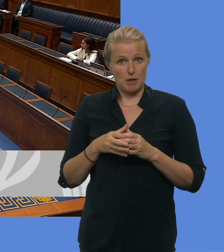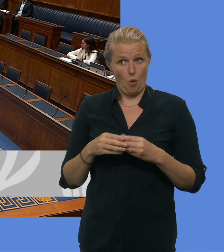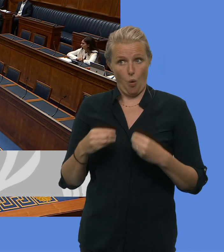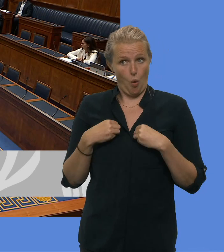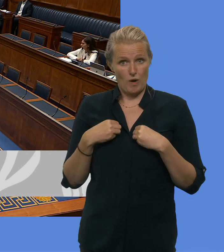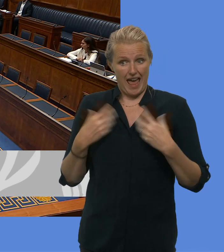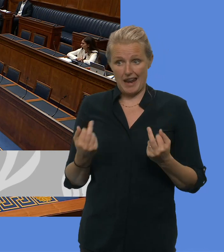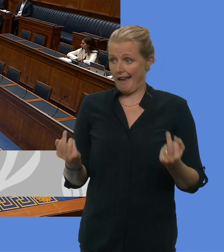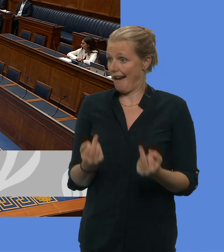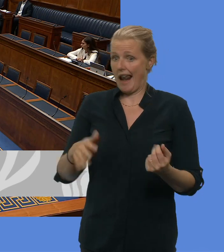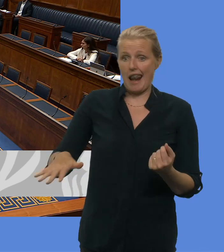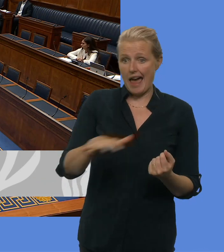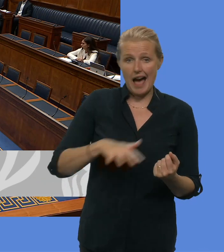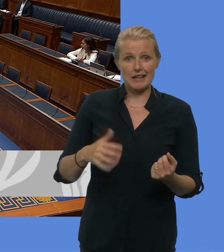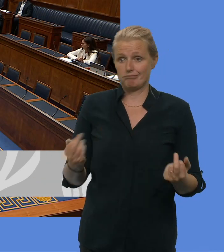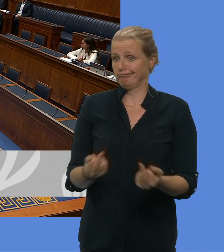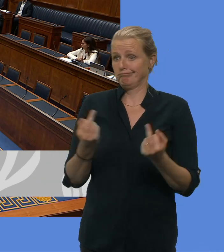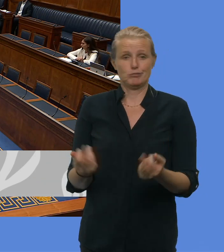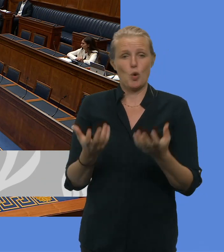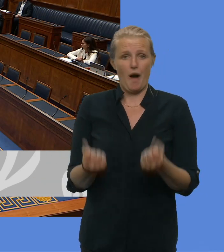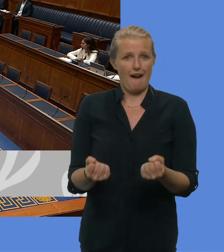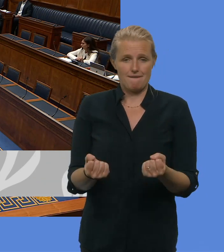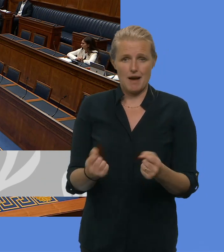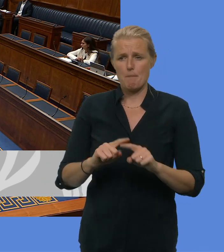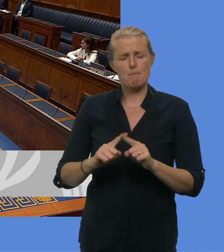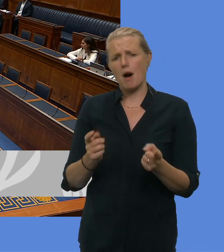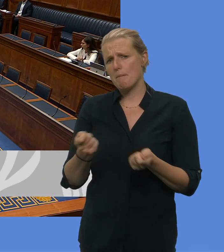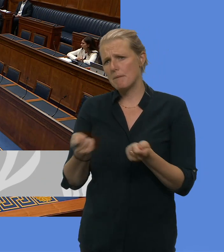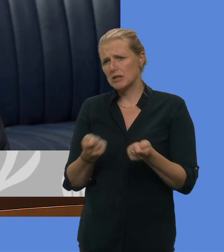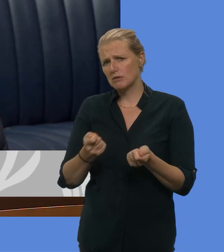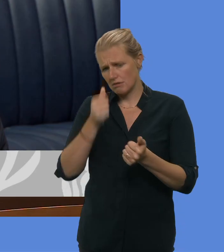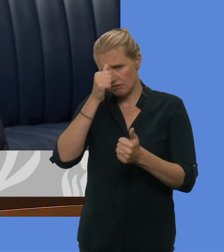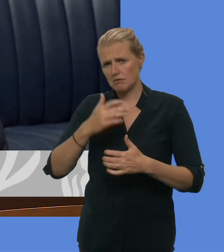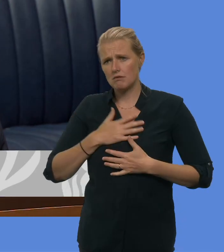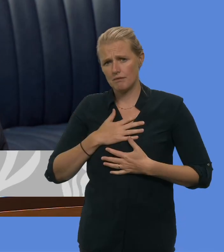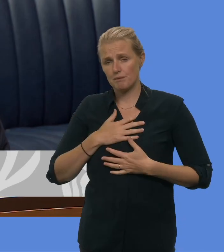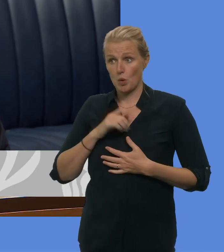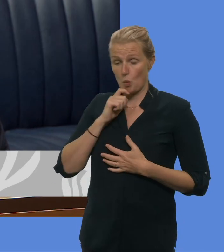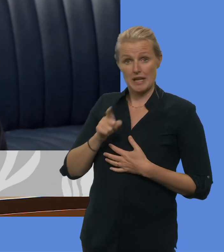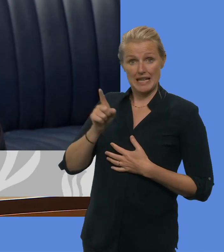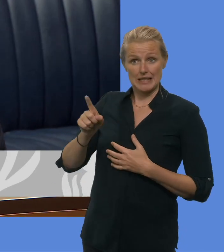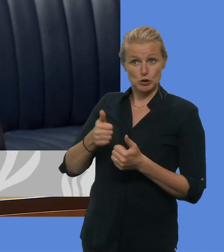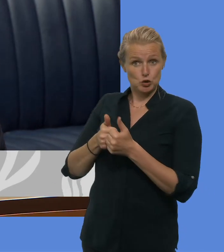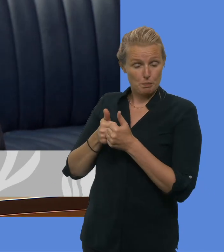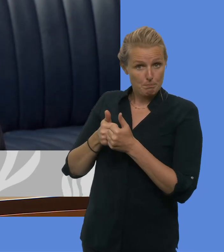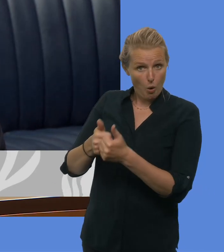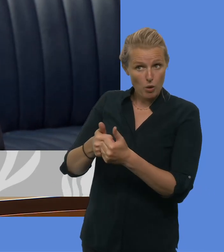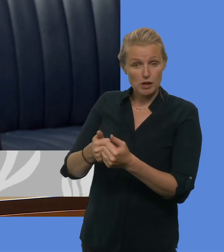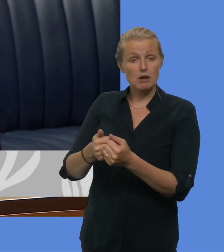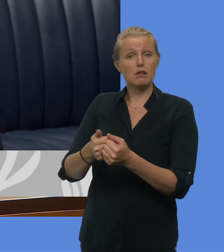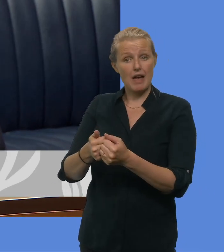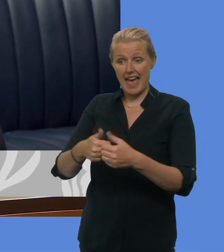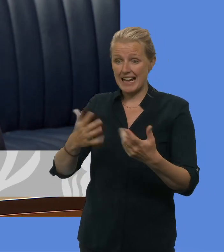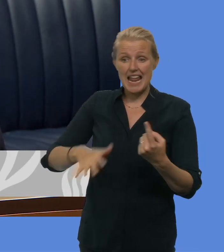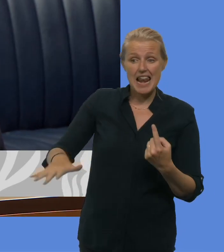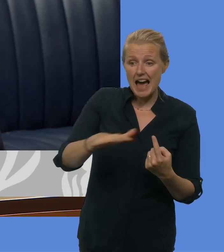own any land or building surplus to requirement, but can the Minister perhaps outline to this House whether he would support surplus to requirement